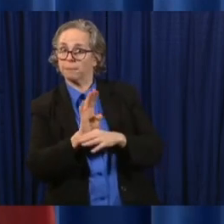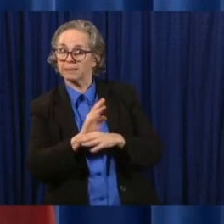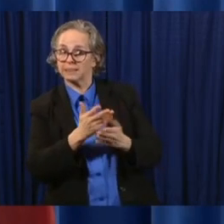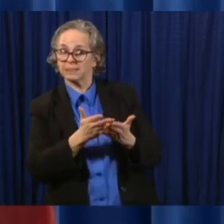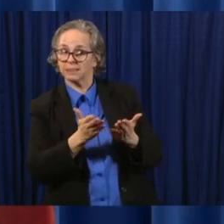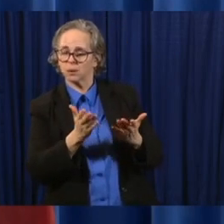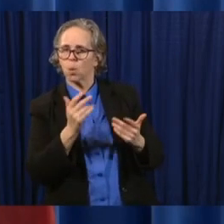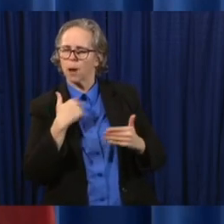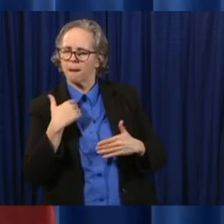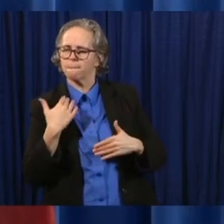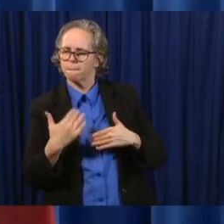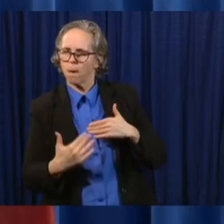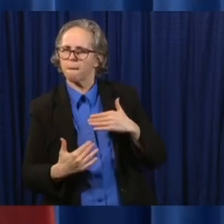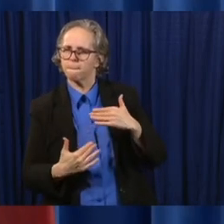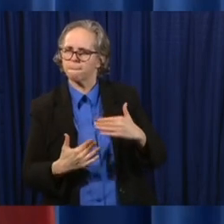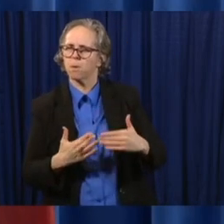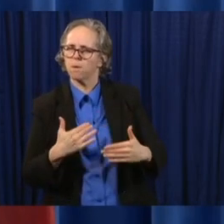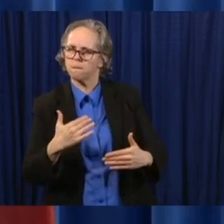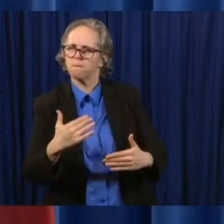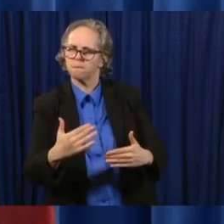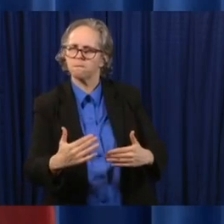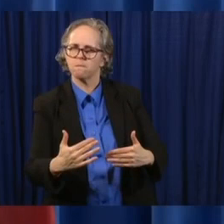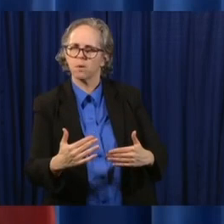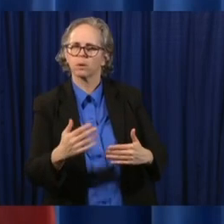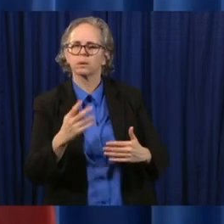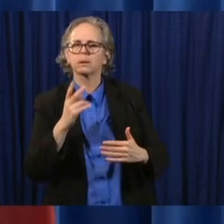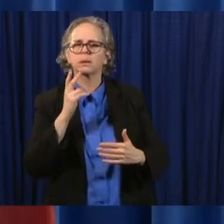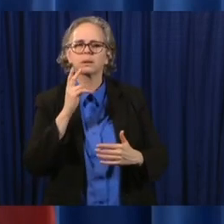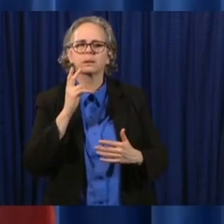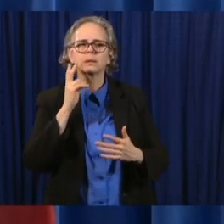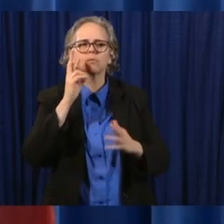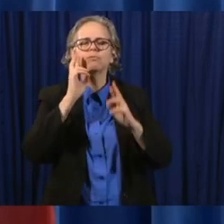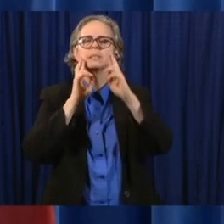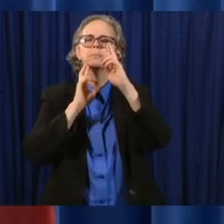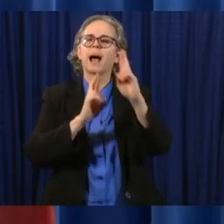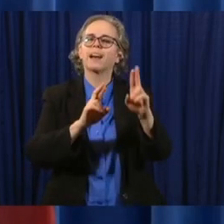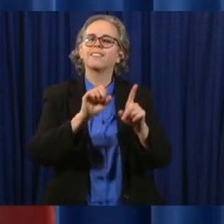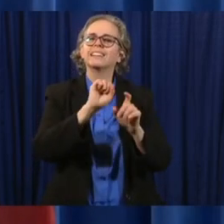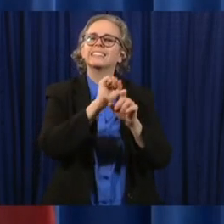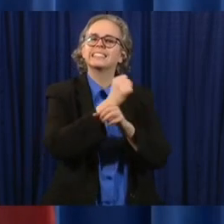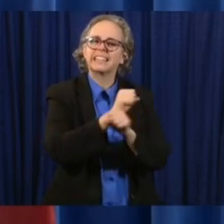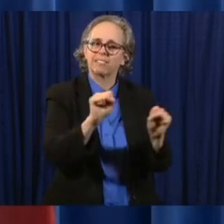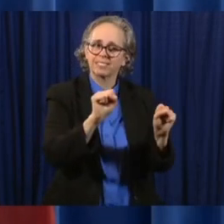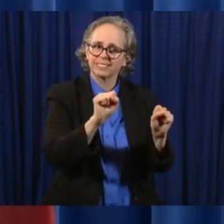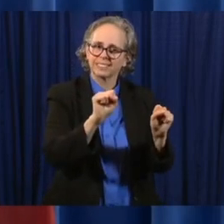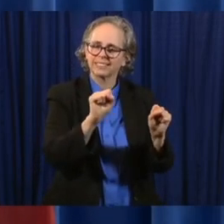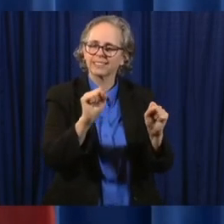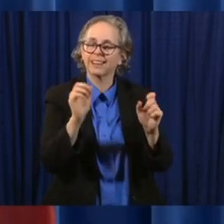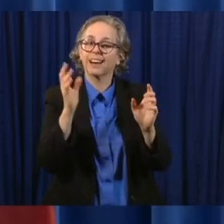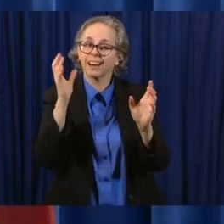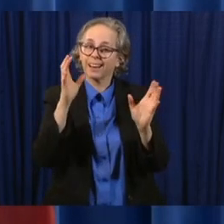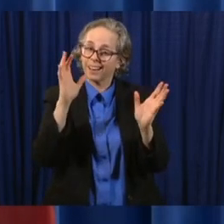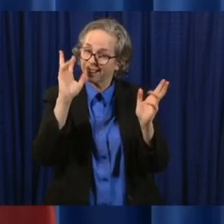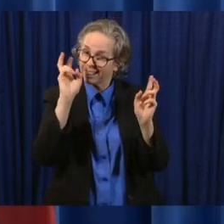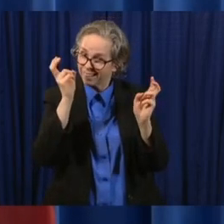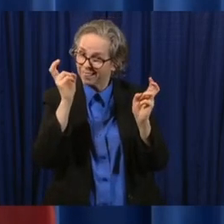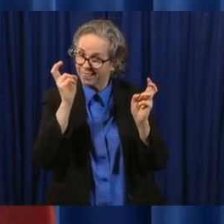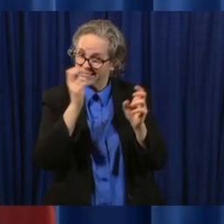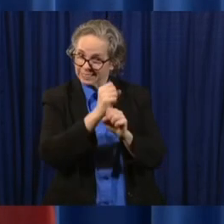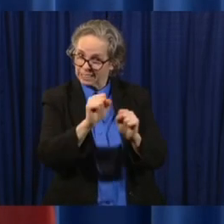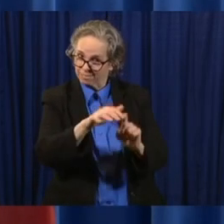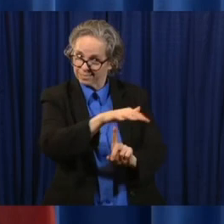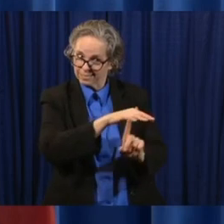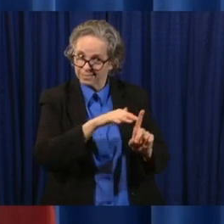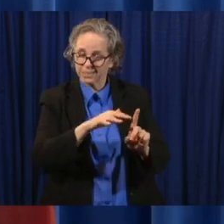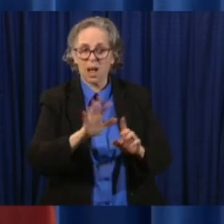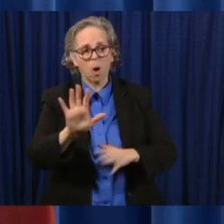trying to do both. But it is a balance, and I have full respect for the protesters. The